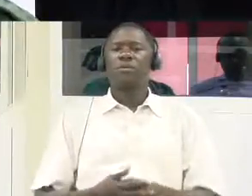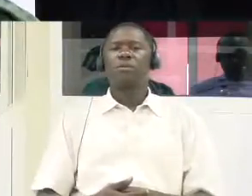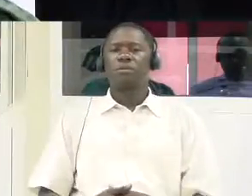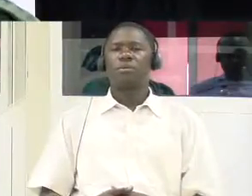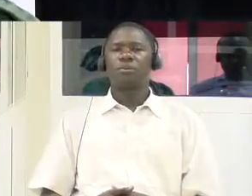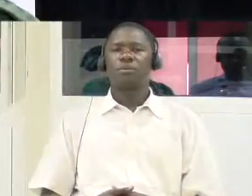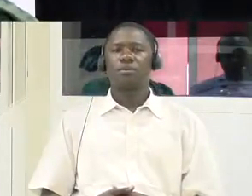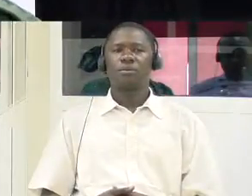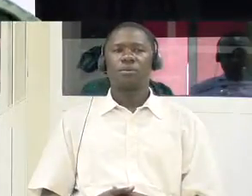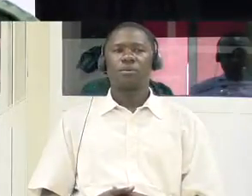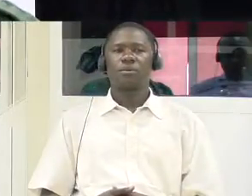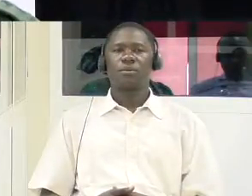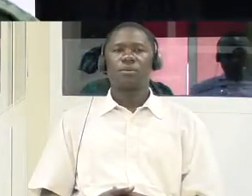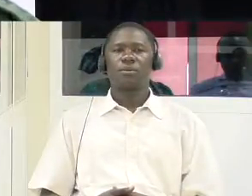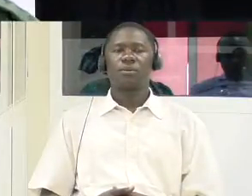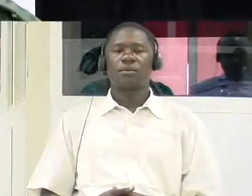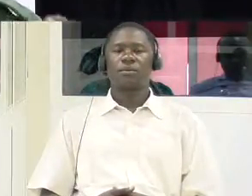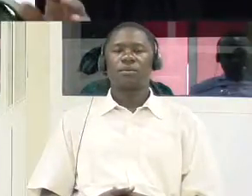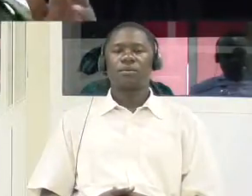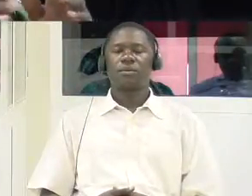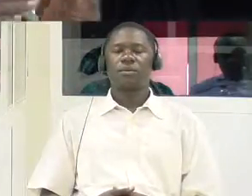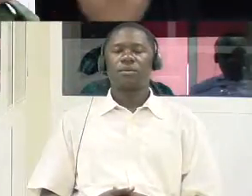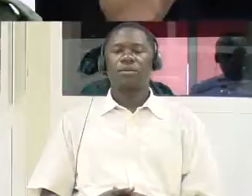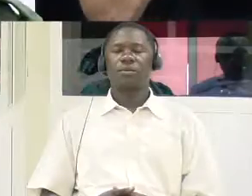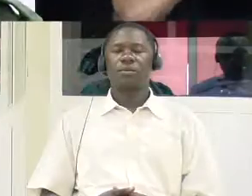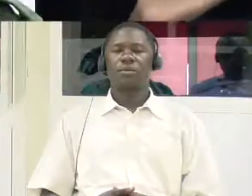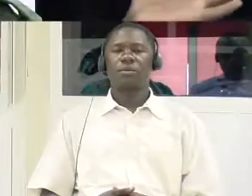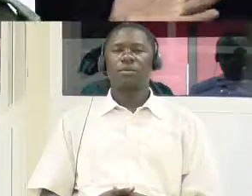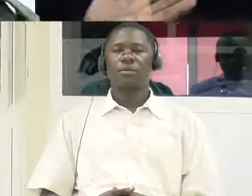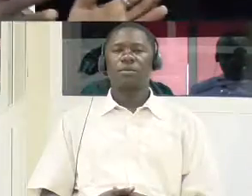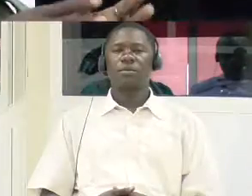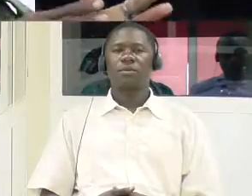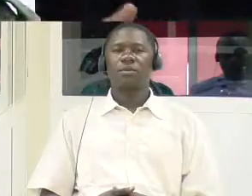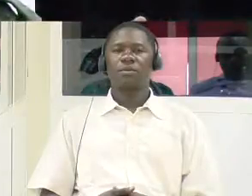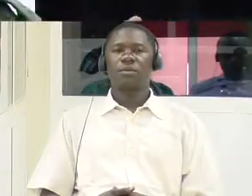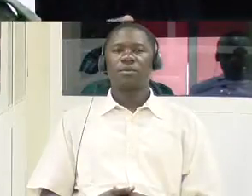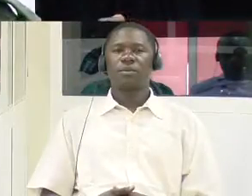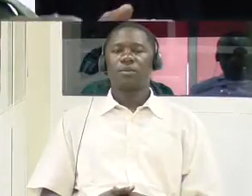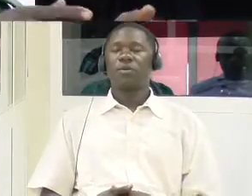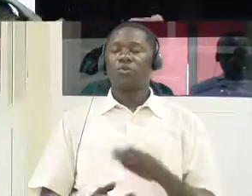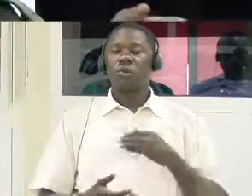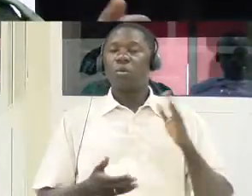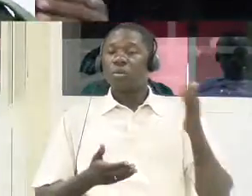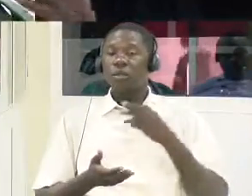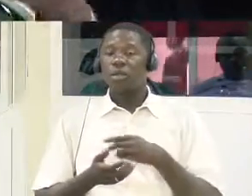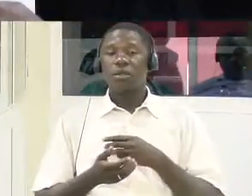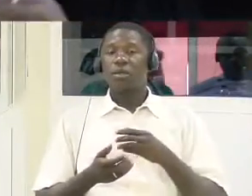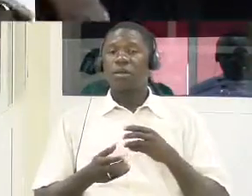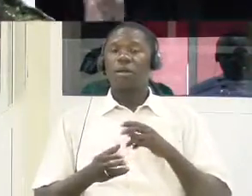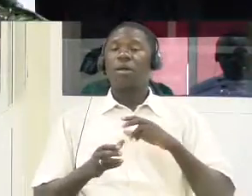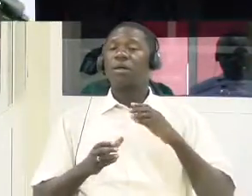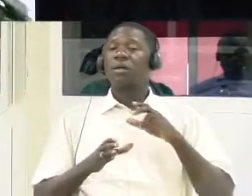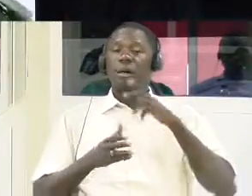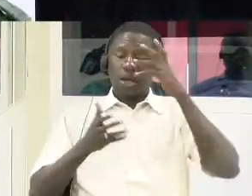the battalion twice, we arrange chairs and we fall in all the soldiers to sit there. So